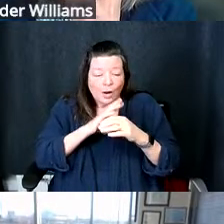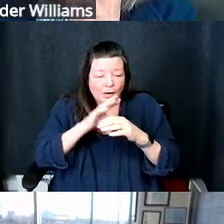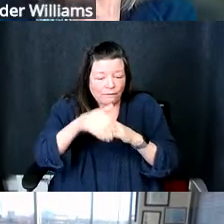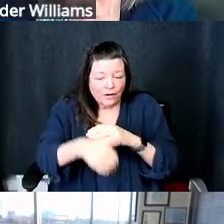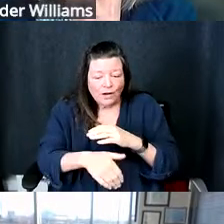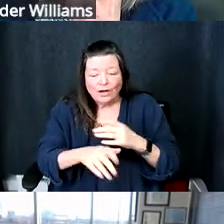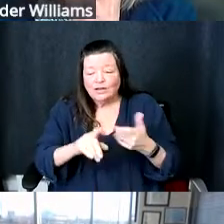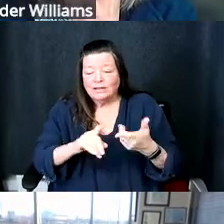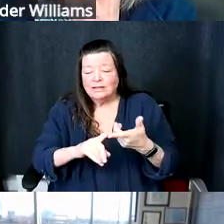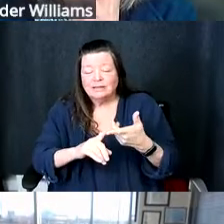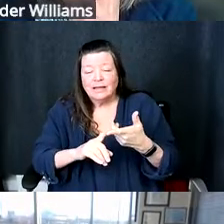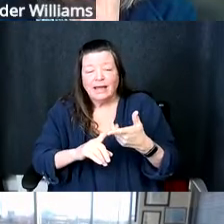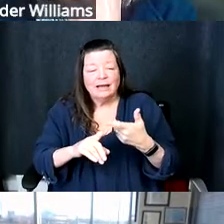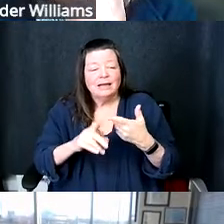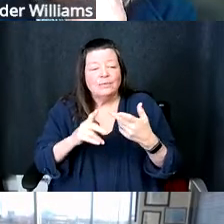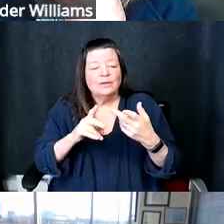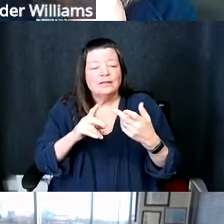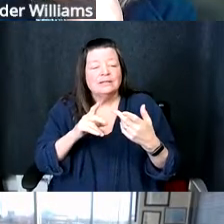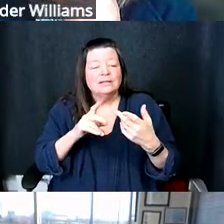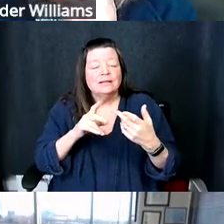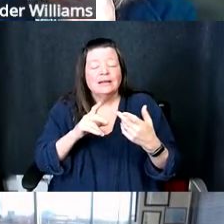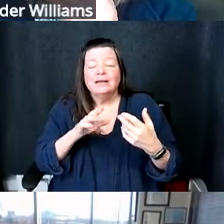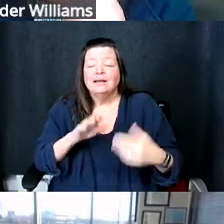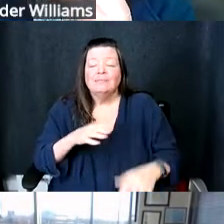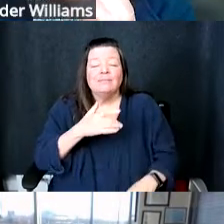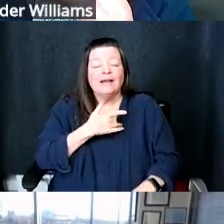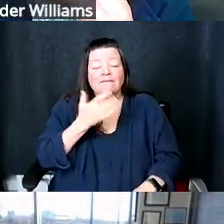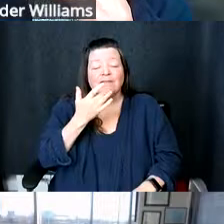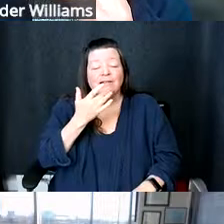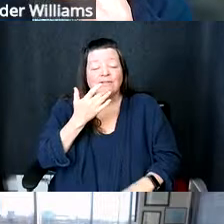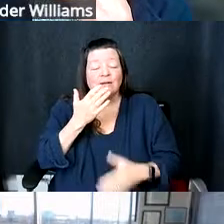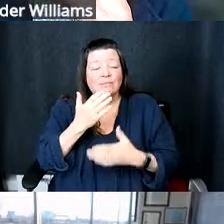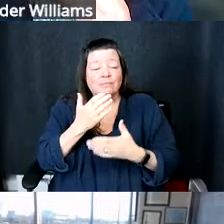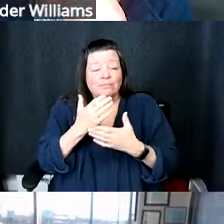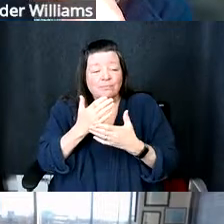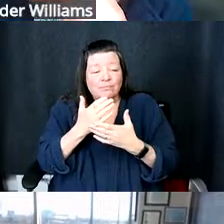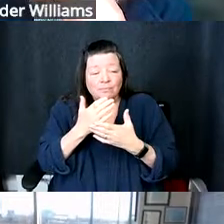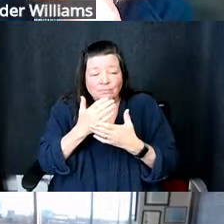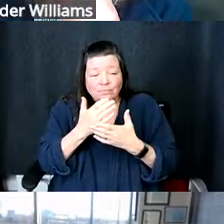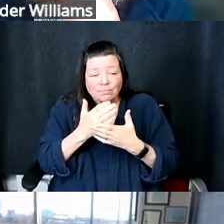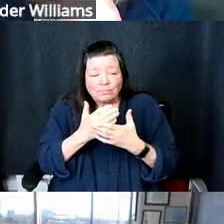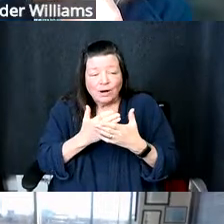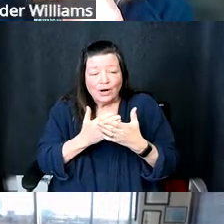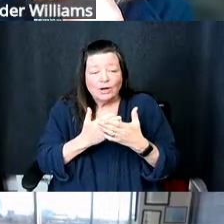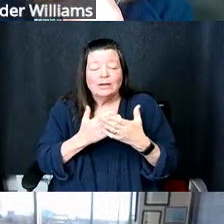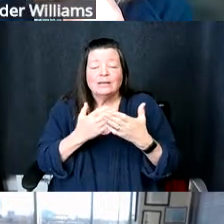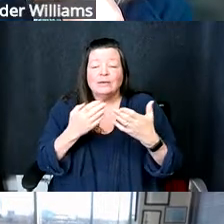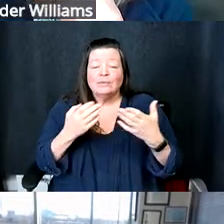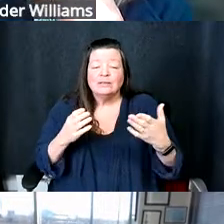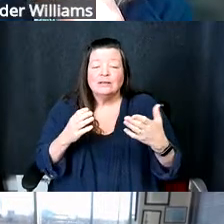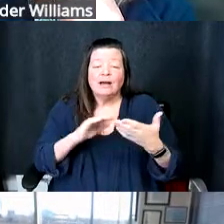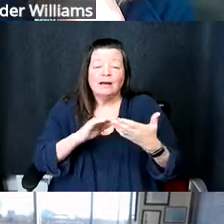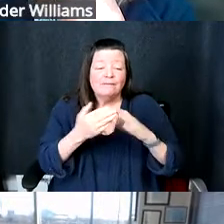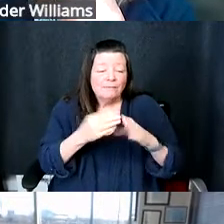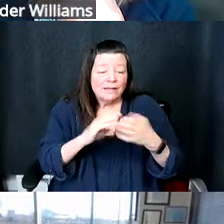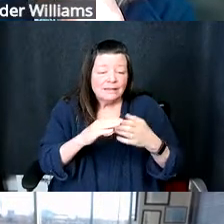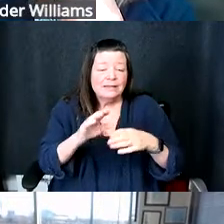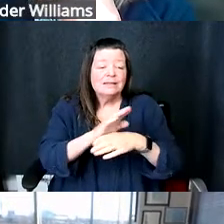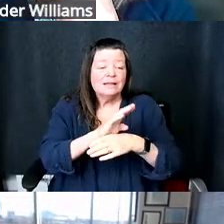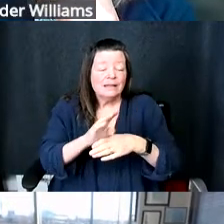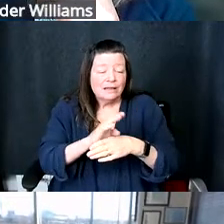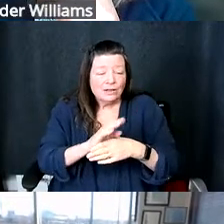was a perfect blend of, my favorite part about it is it's a perfect blend of industry and livability. It had the